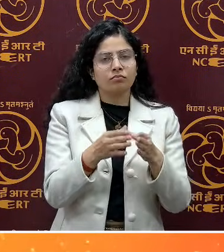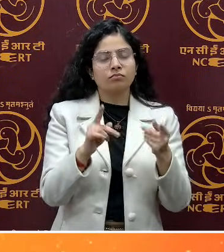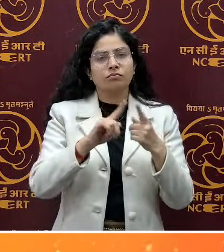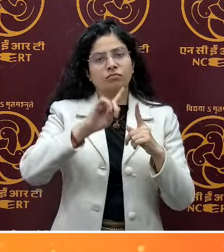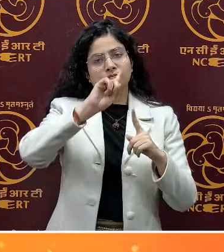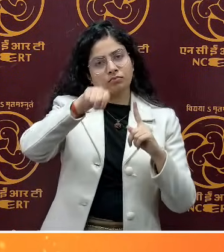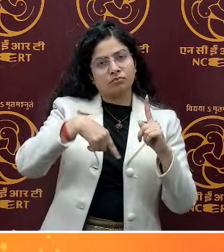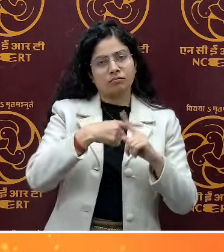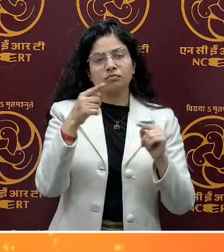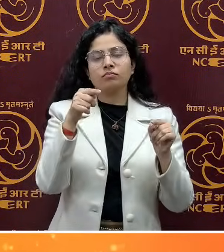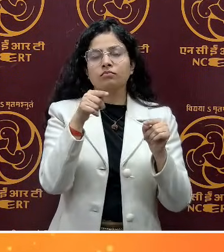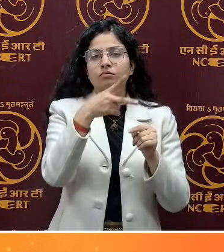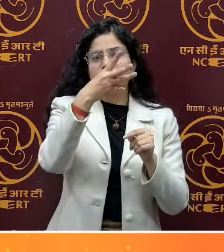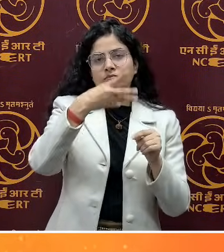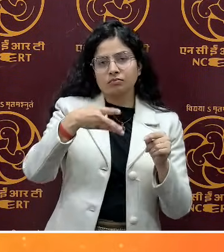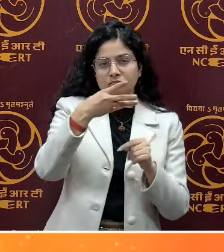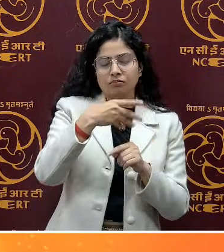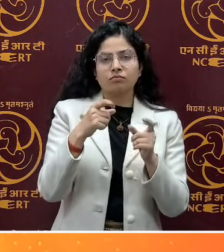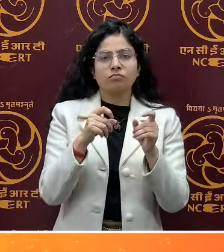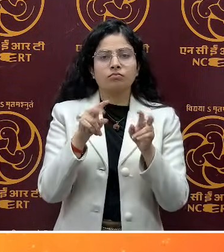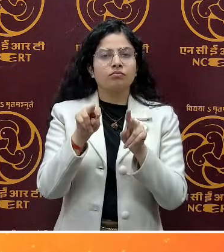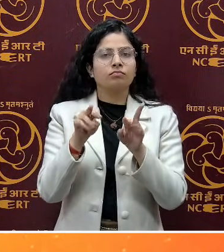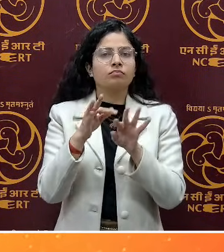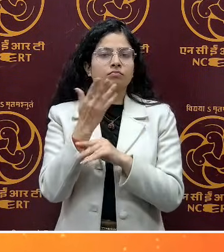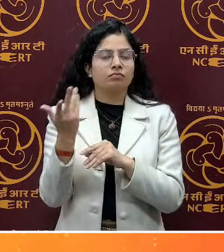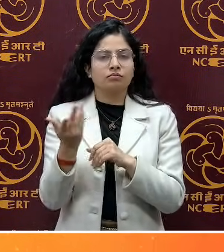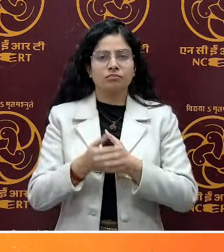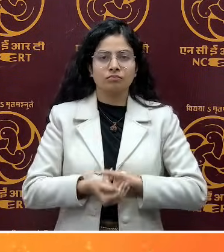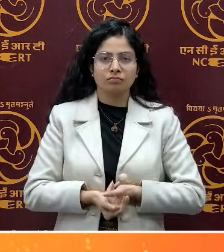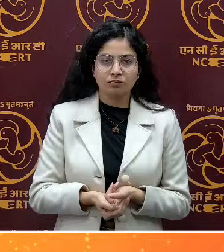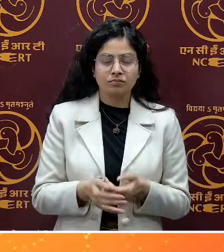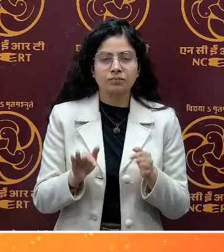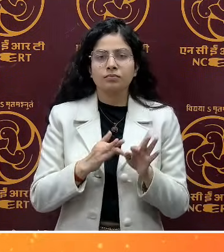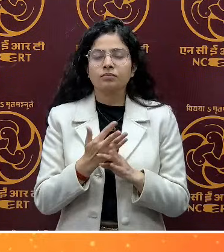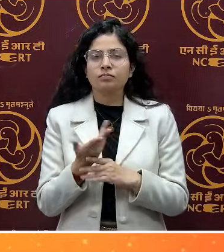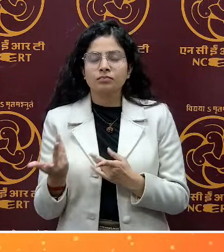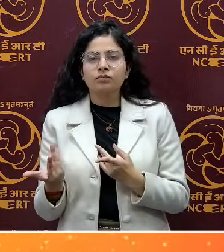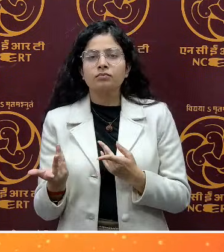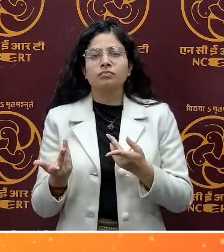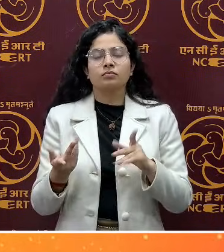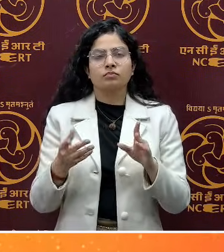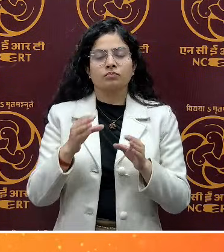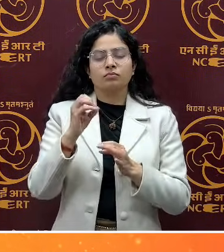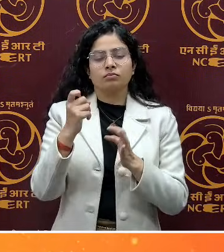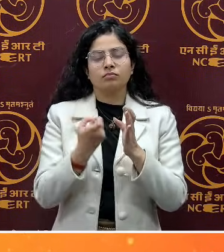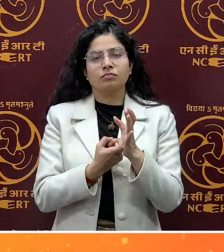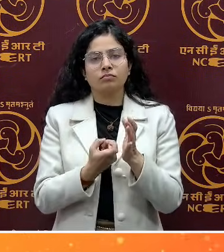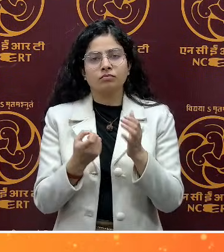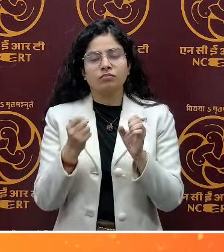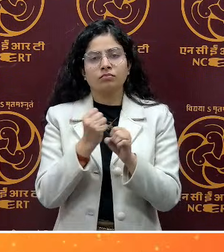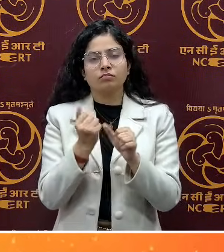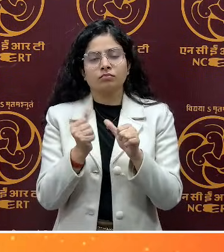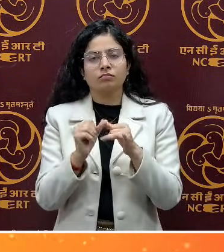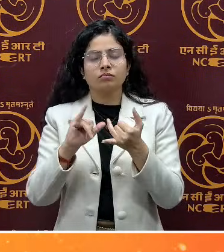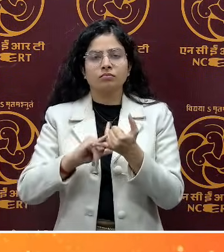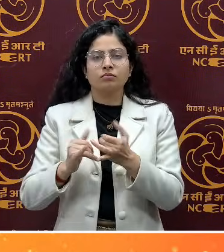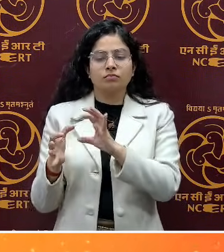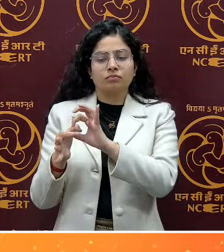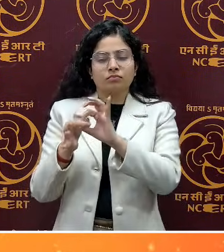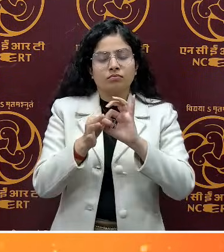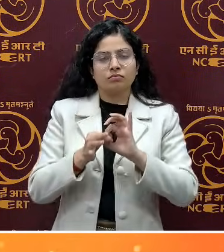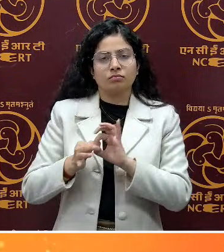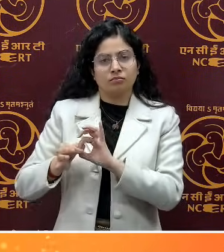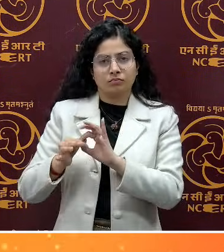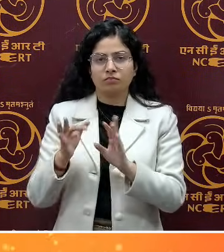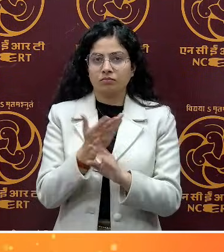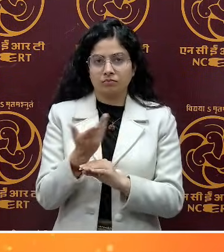We'll understand what's the meaning of these three terms, how the organisms are interdependent in